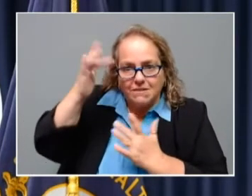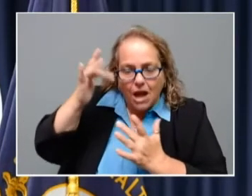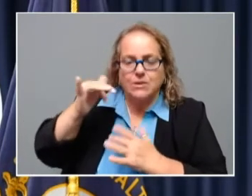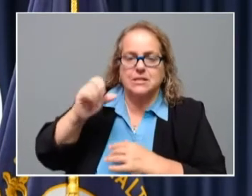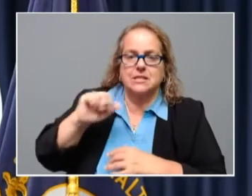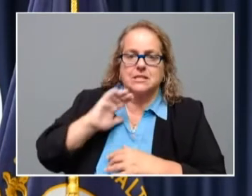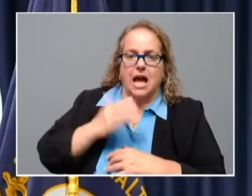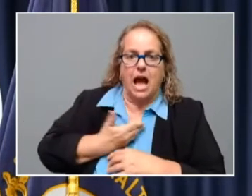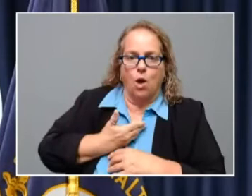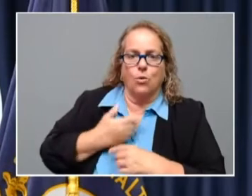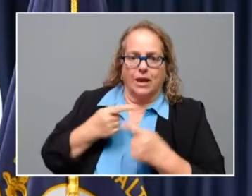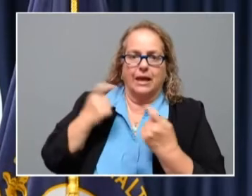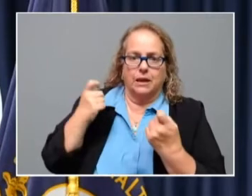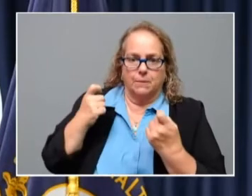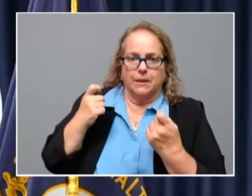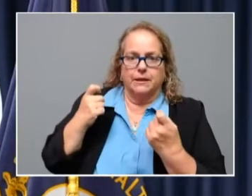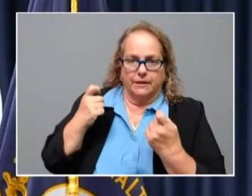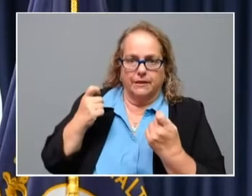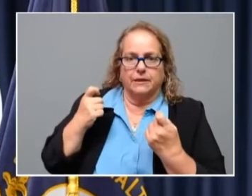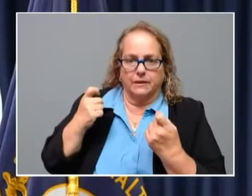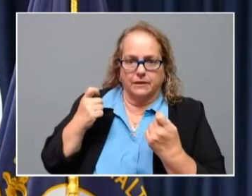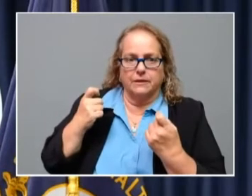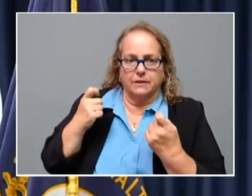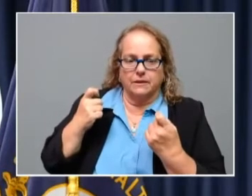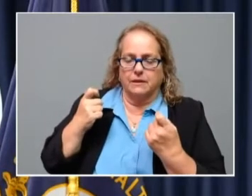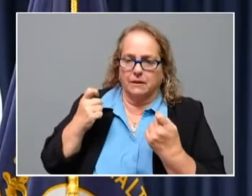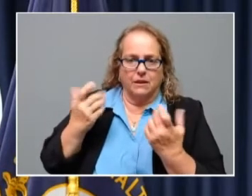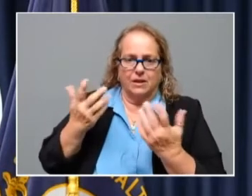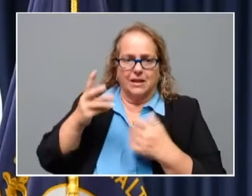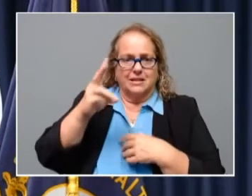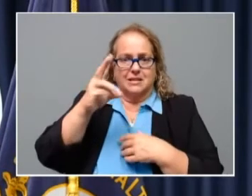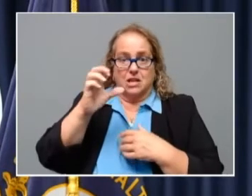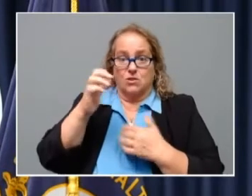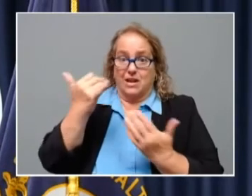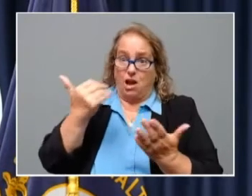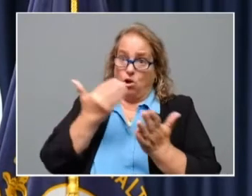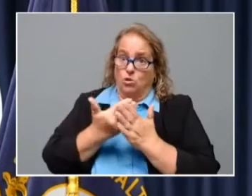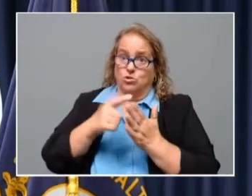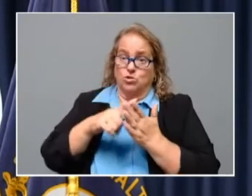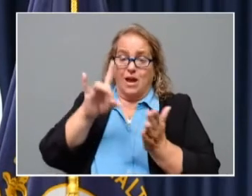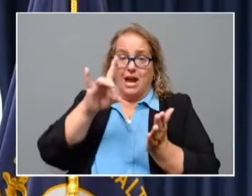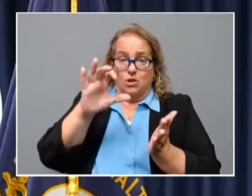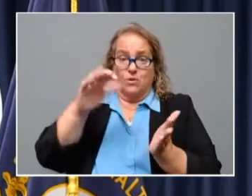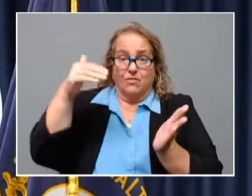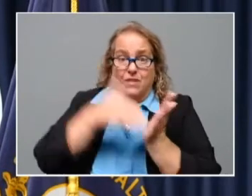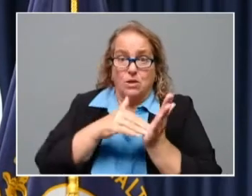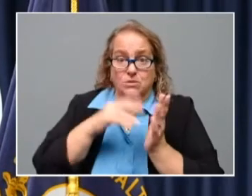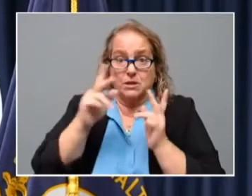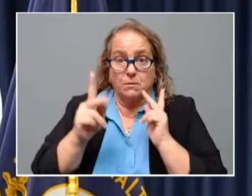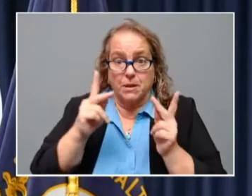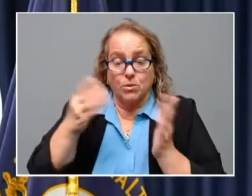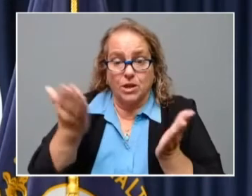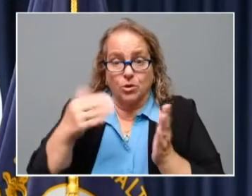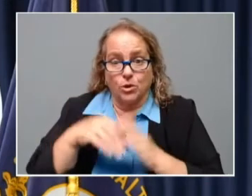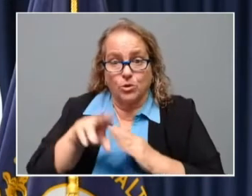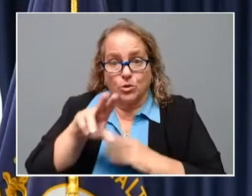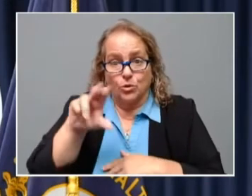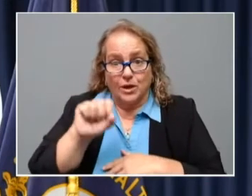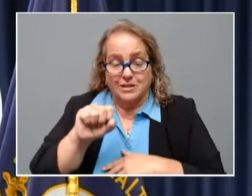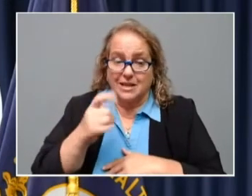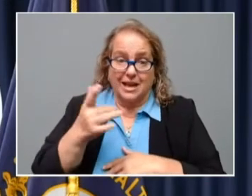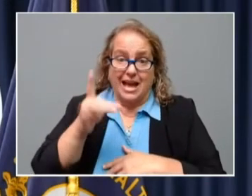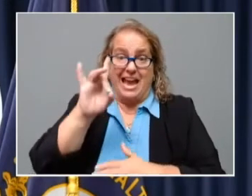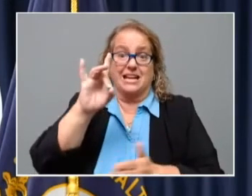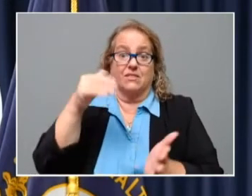600,000+ people. Maybe we're closer to 800,000 people in the United States, certainly over 8,000 Kentuckians. The enemy is